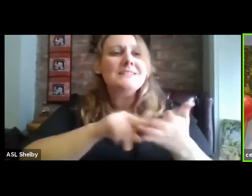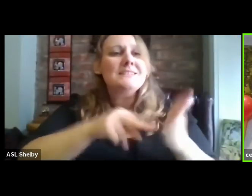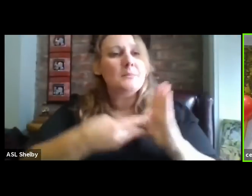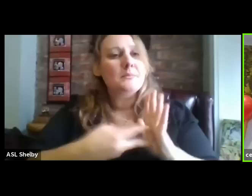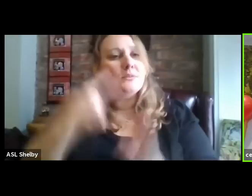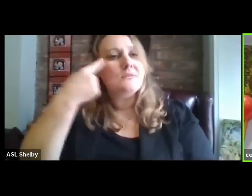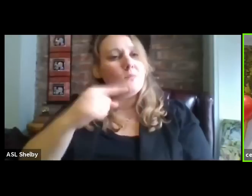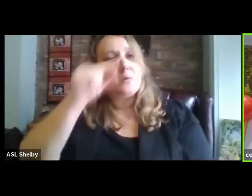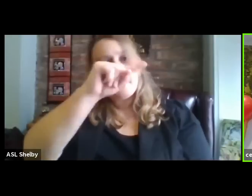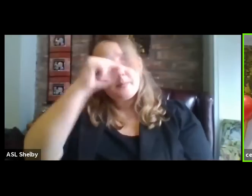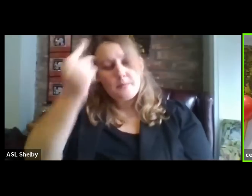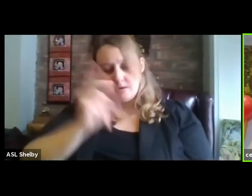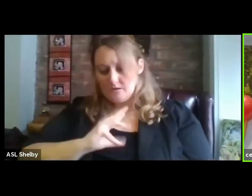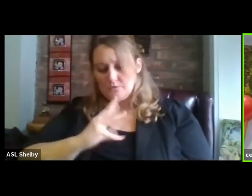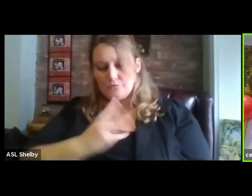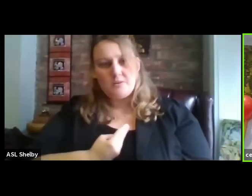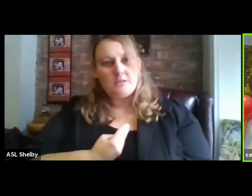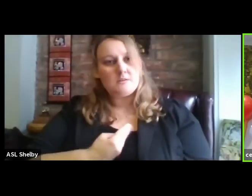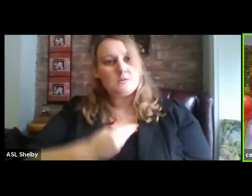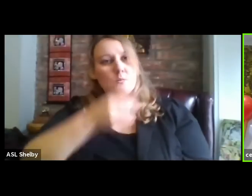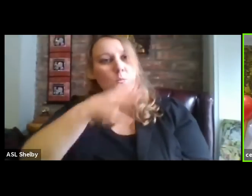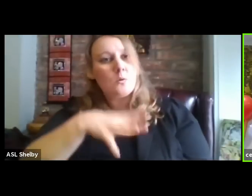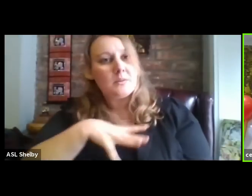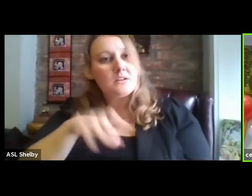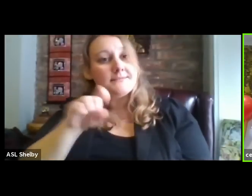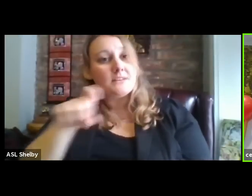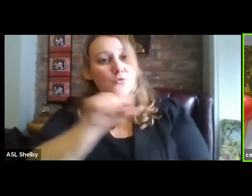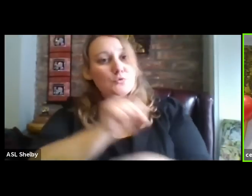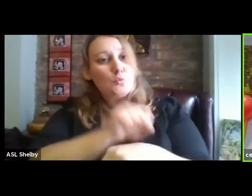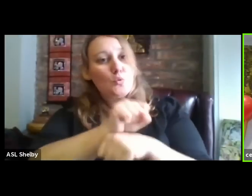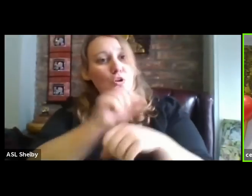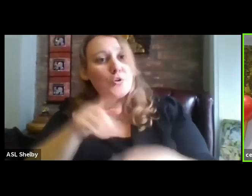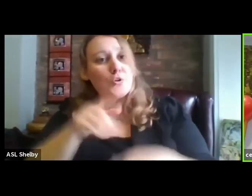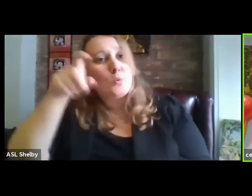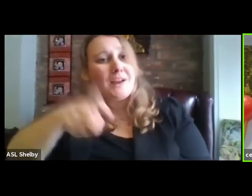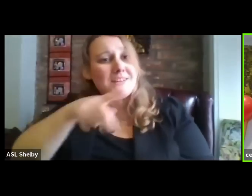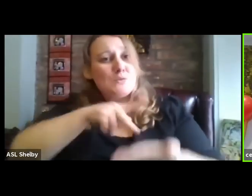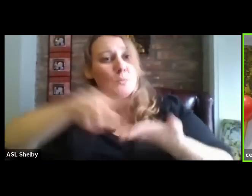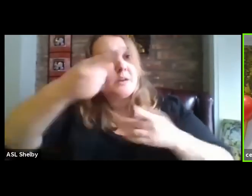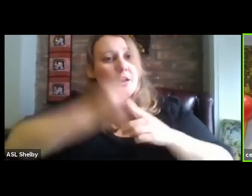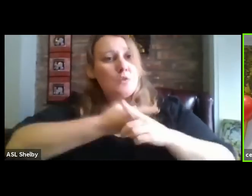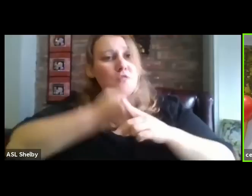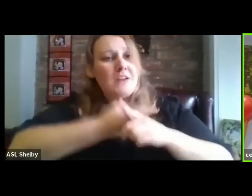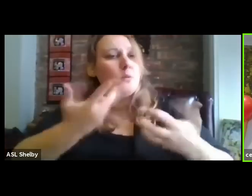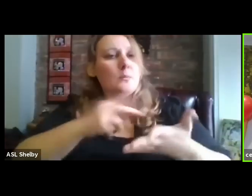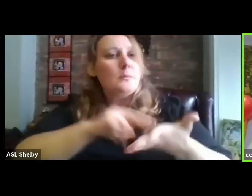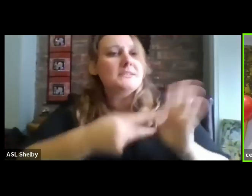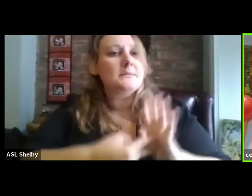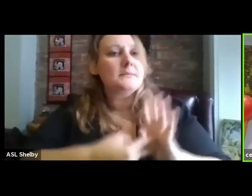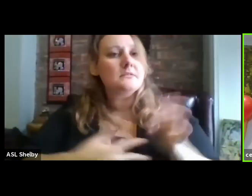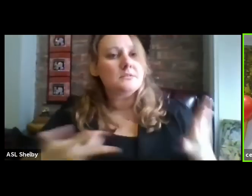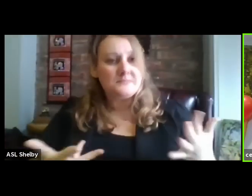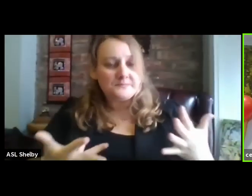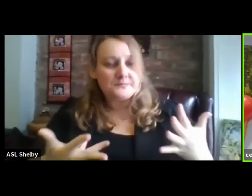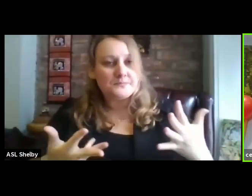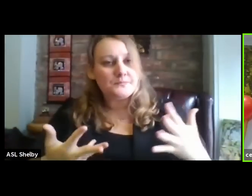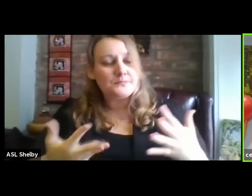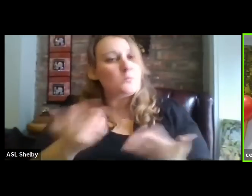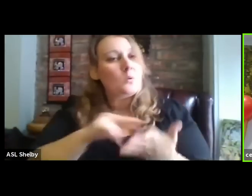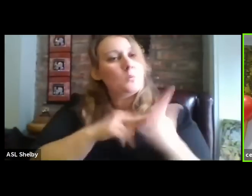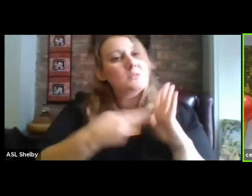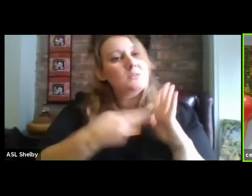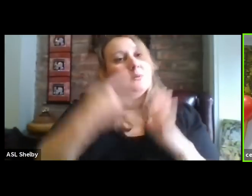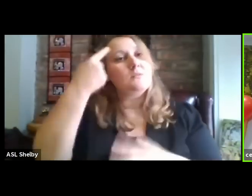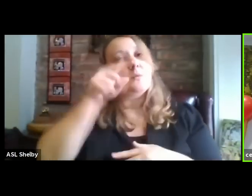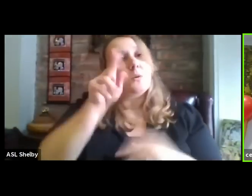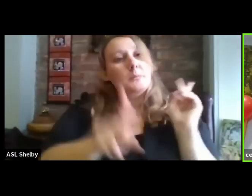does opening up look like for a sex worker that gotta pay rent? What does it look like for somebody that can't afford to even get